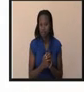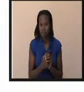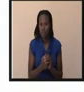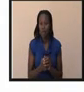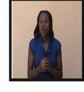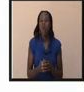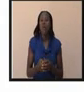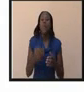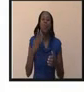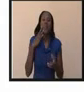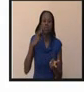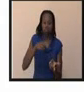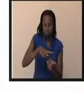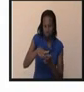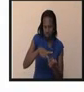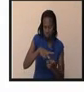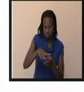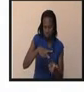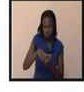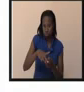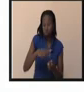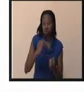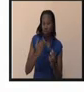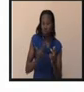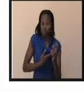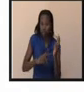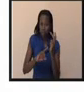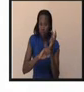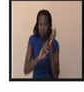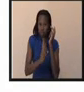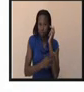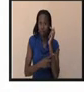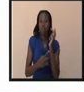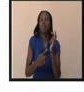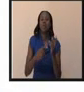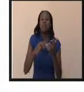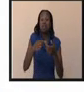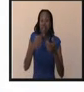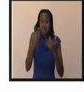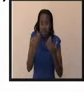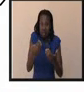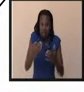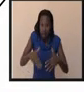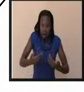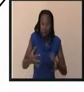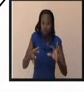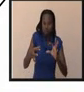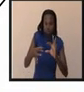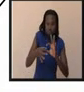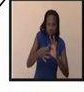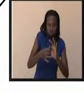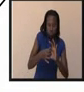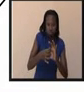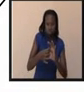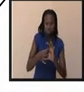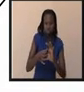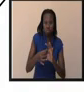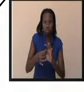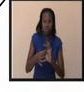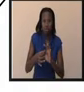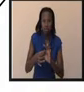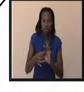will donate a sex chromosome. Will donate a sex chromosome. They are donating. These are gametes donating a